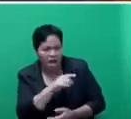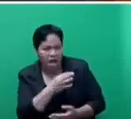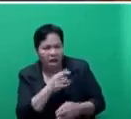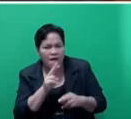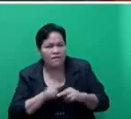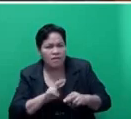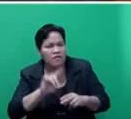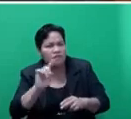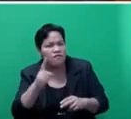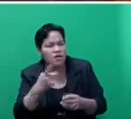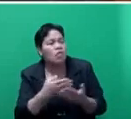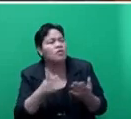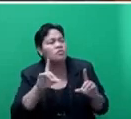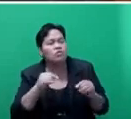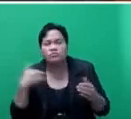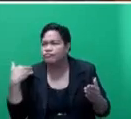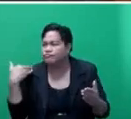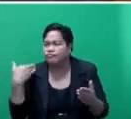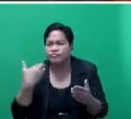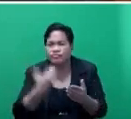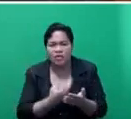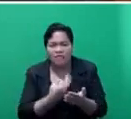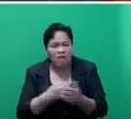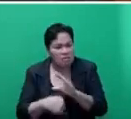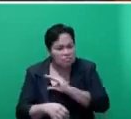had been provided over the years.